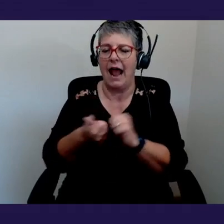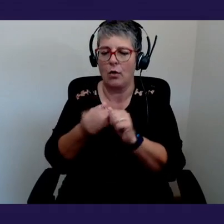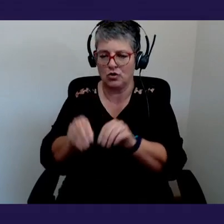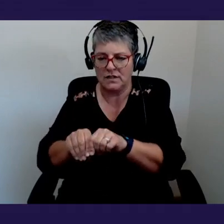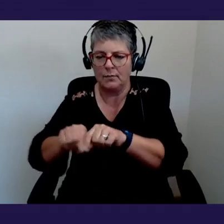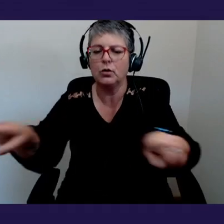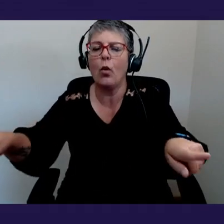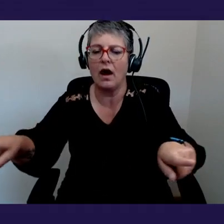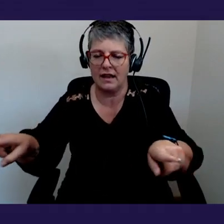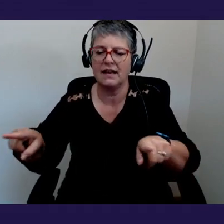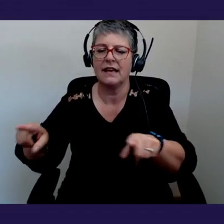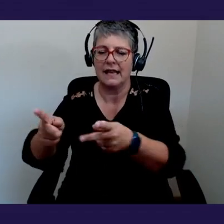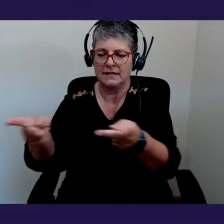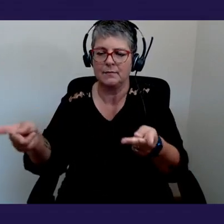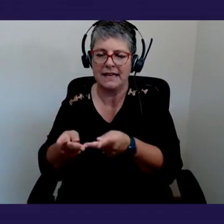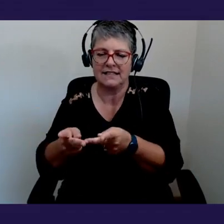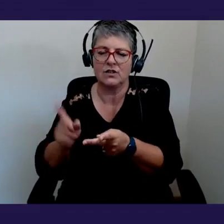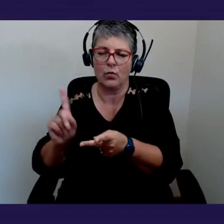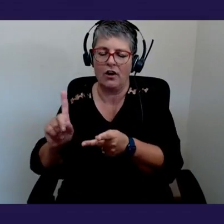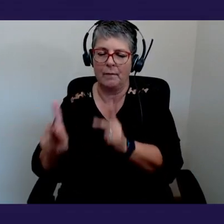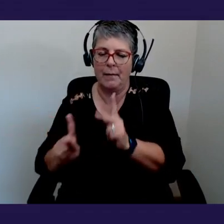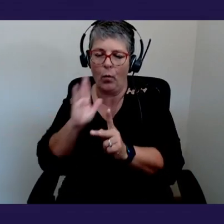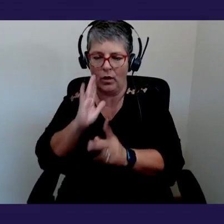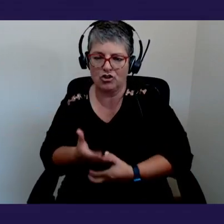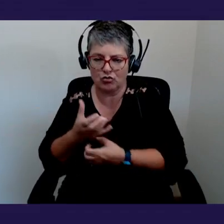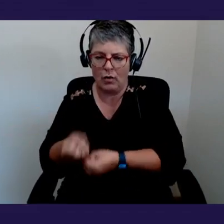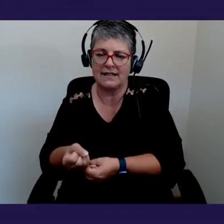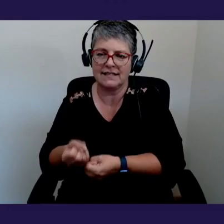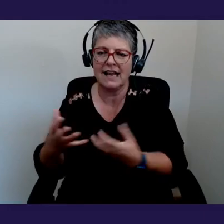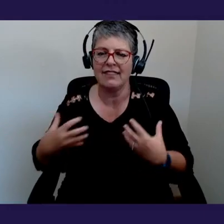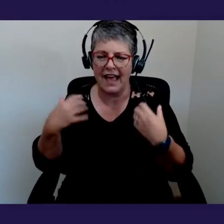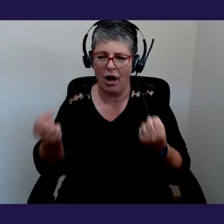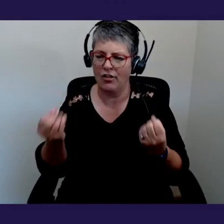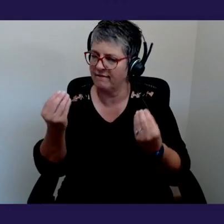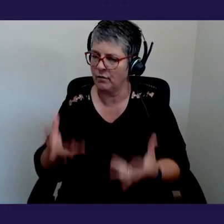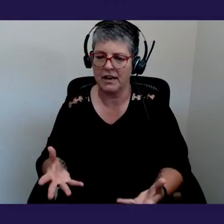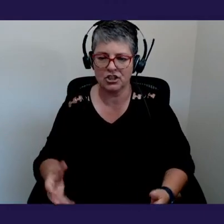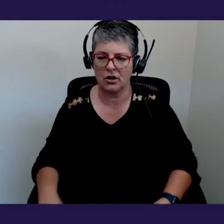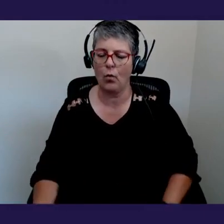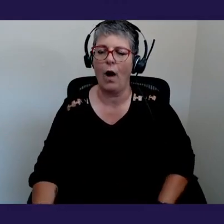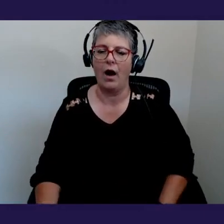health information. So I'll stop there and I'm happy to answer any questions.